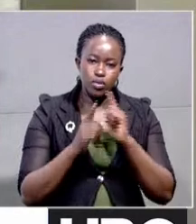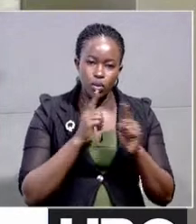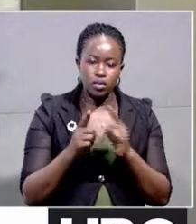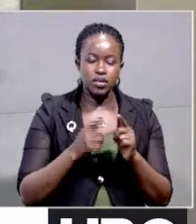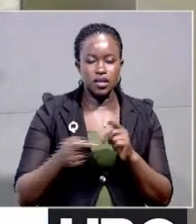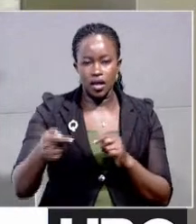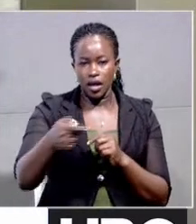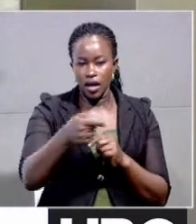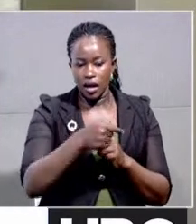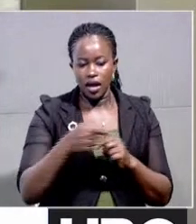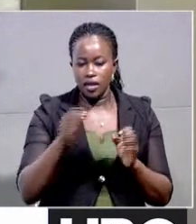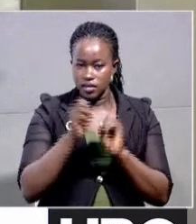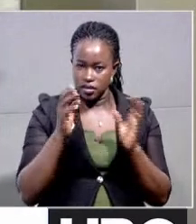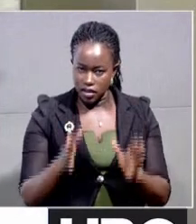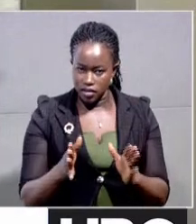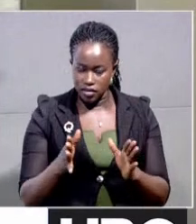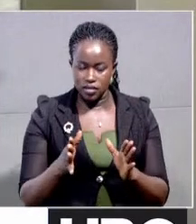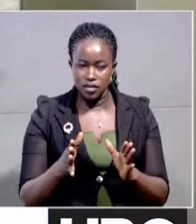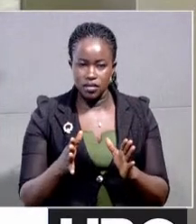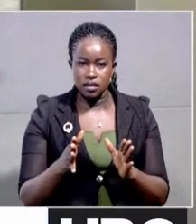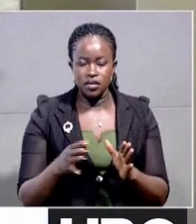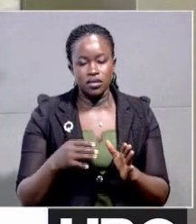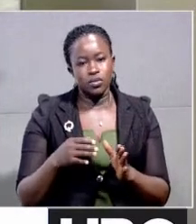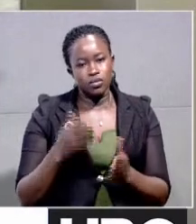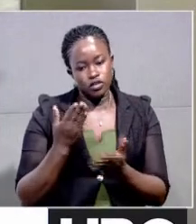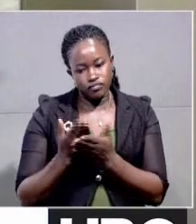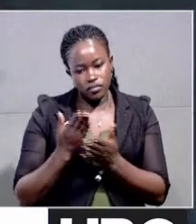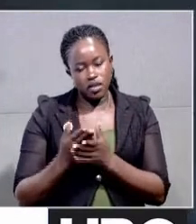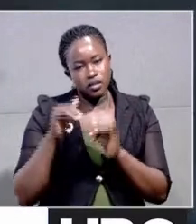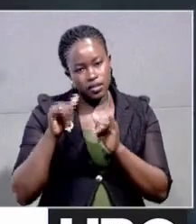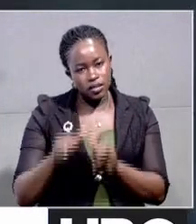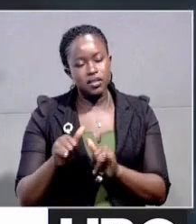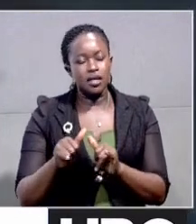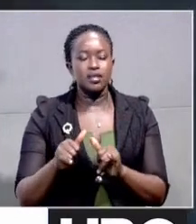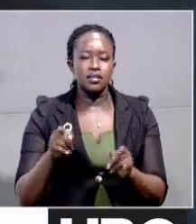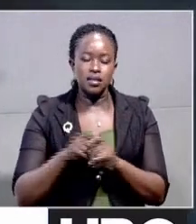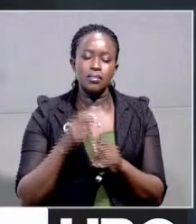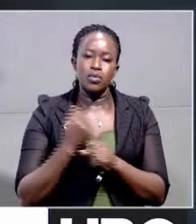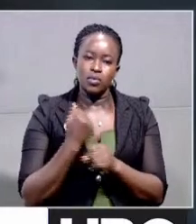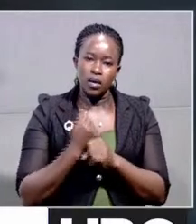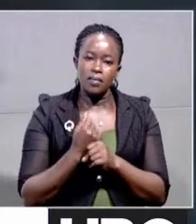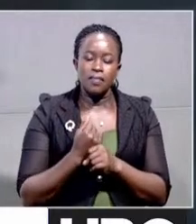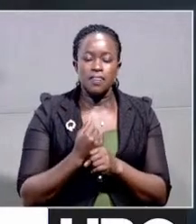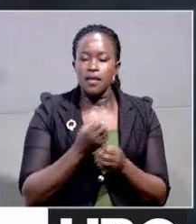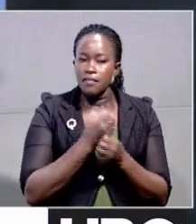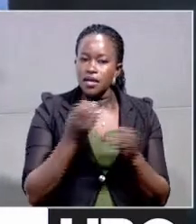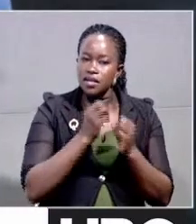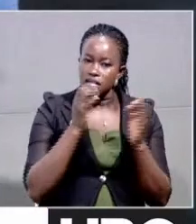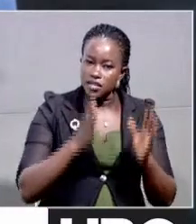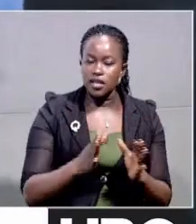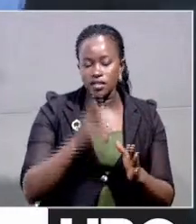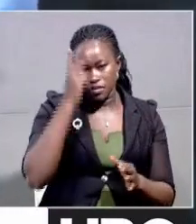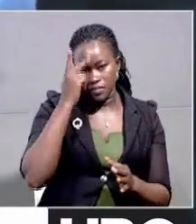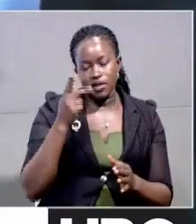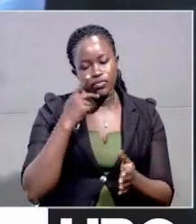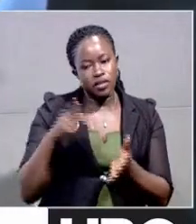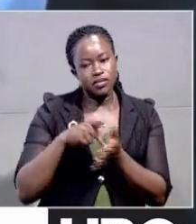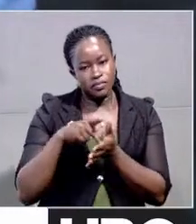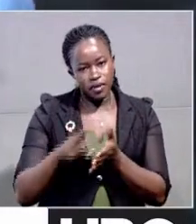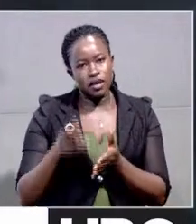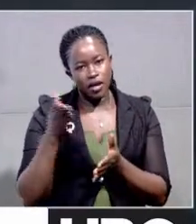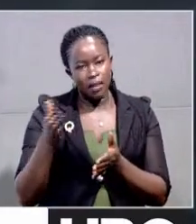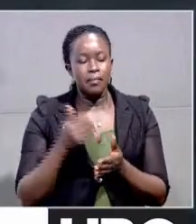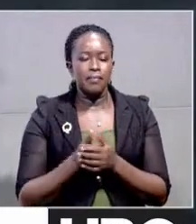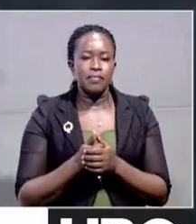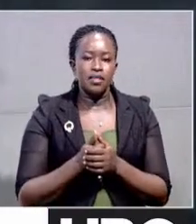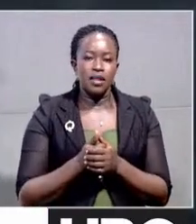arts to keep around and do some work. With many teachers at this school paid by parents, this is